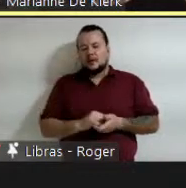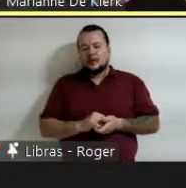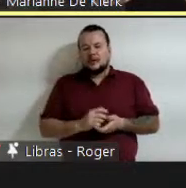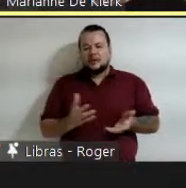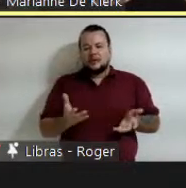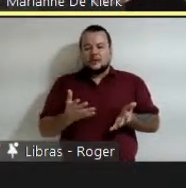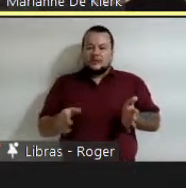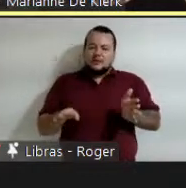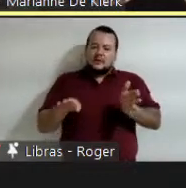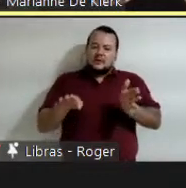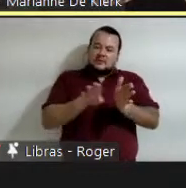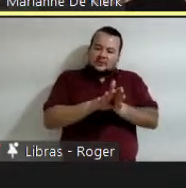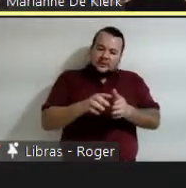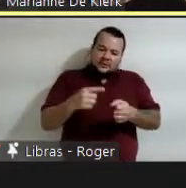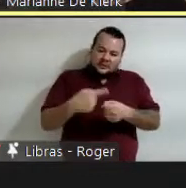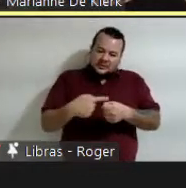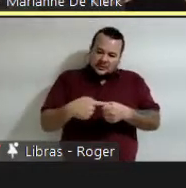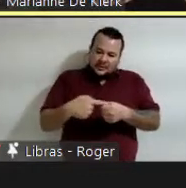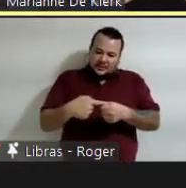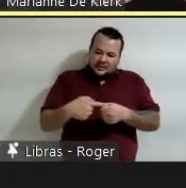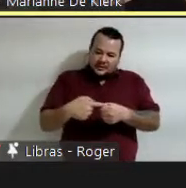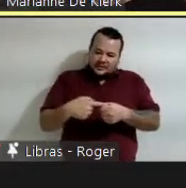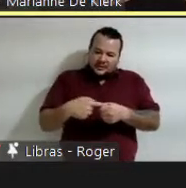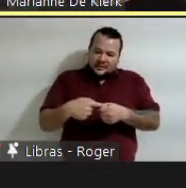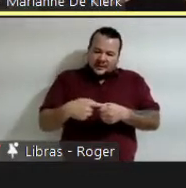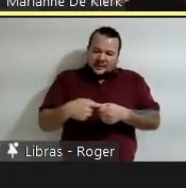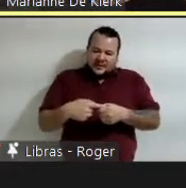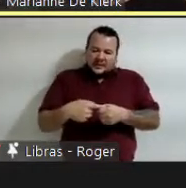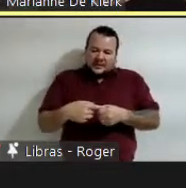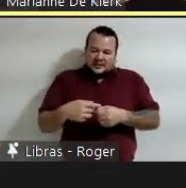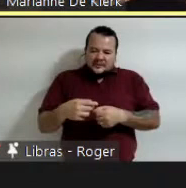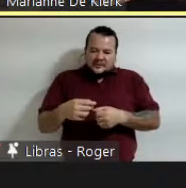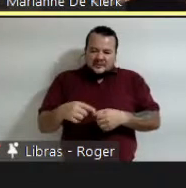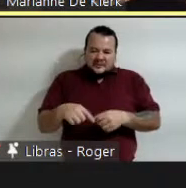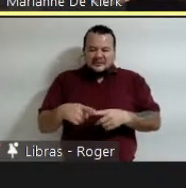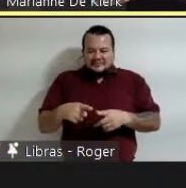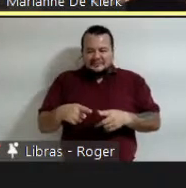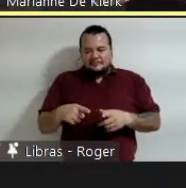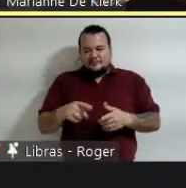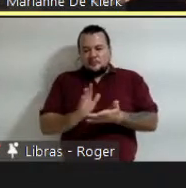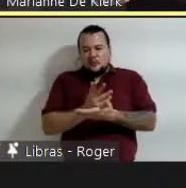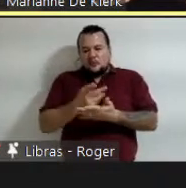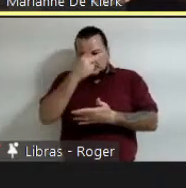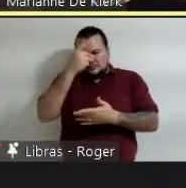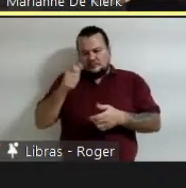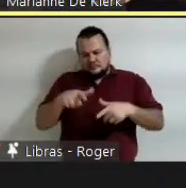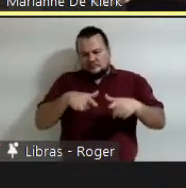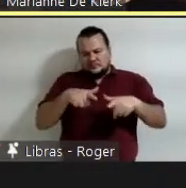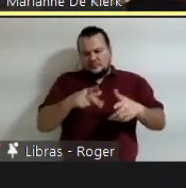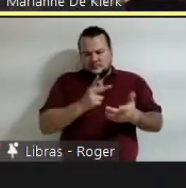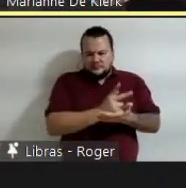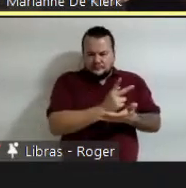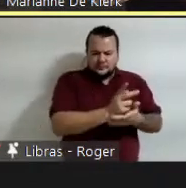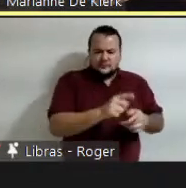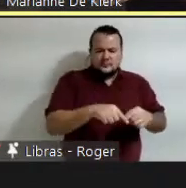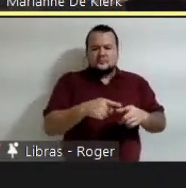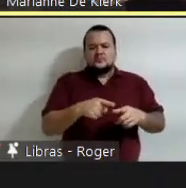some people still working there. This is mostly a government city, and that has changed the use and the demographics completely.